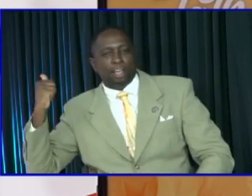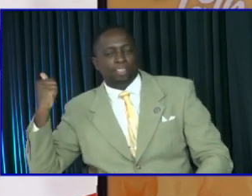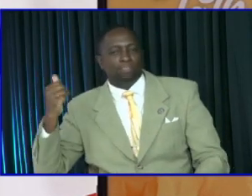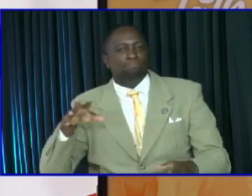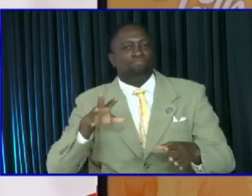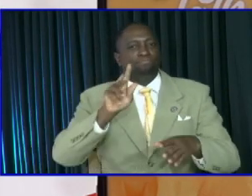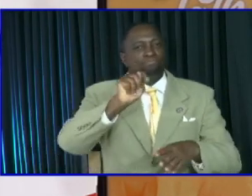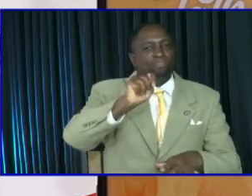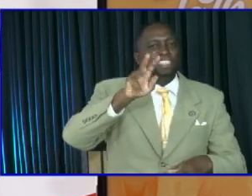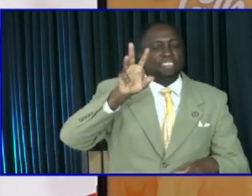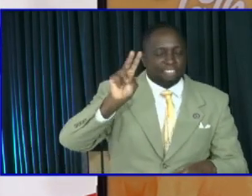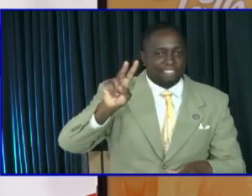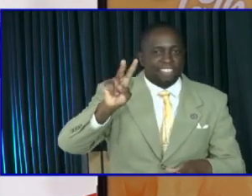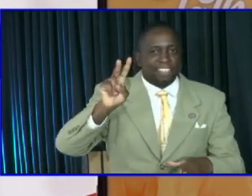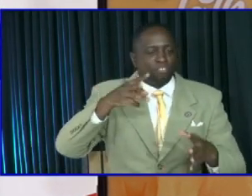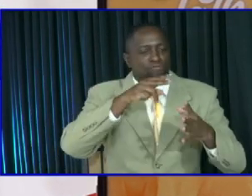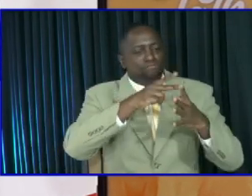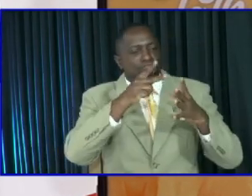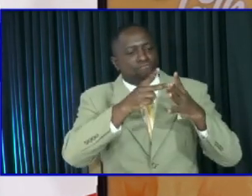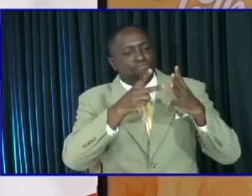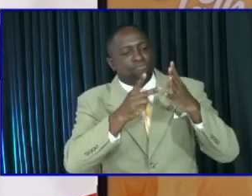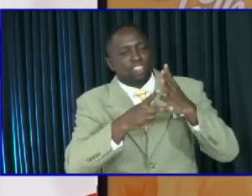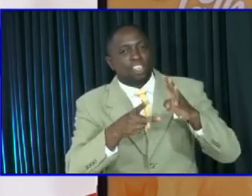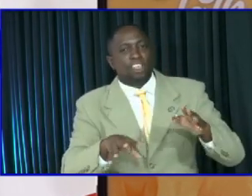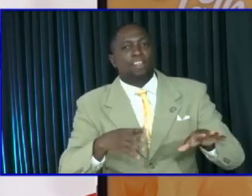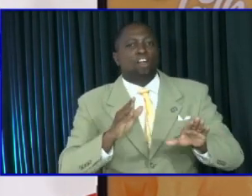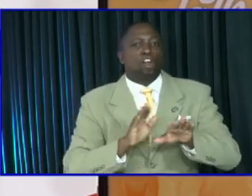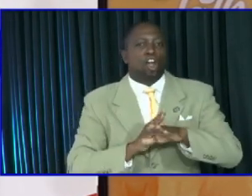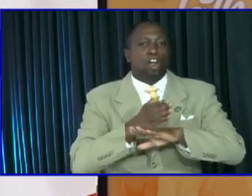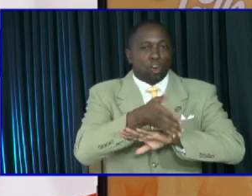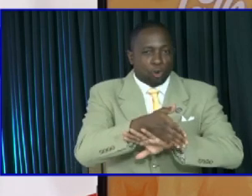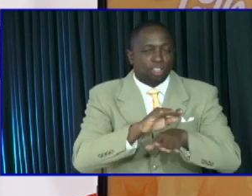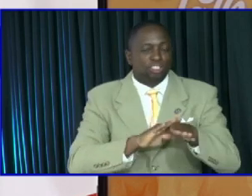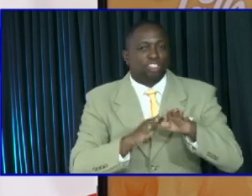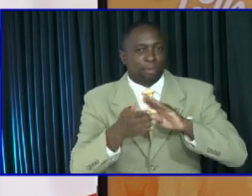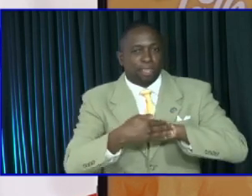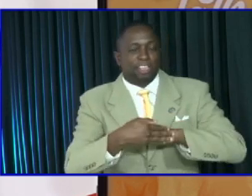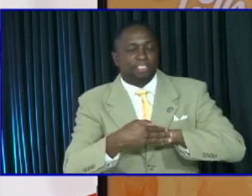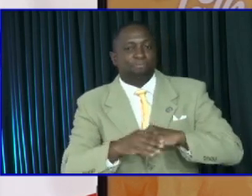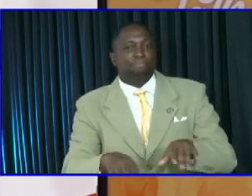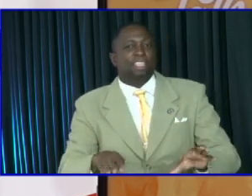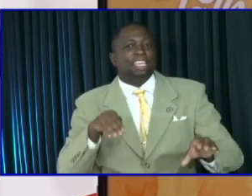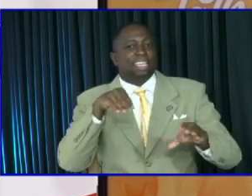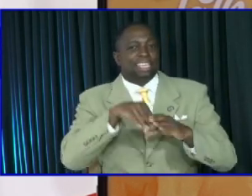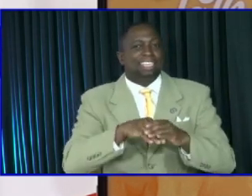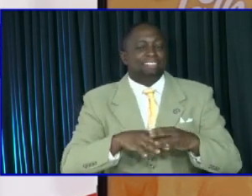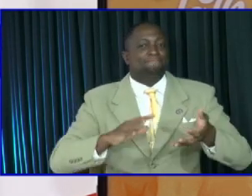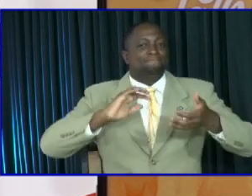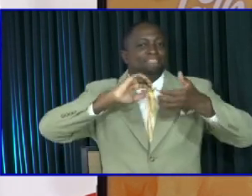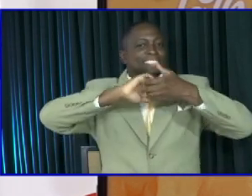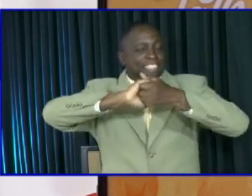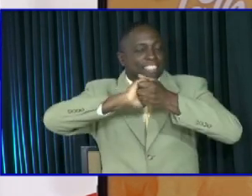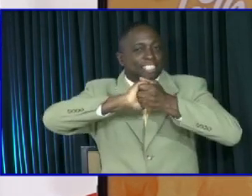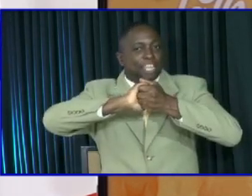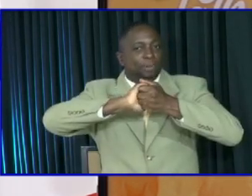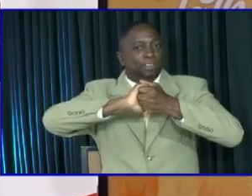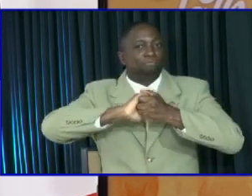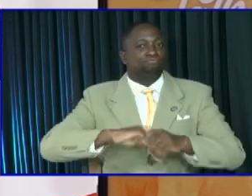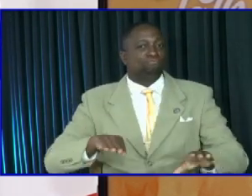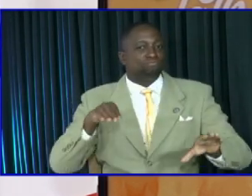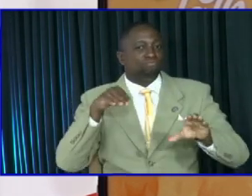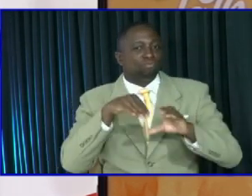the island, including CTL, NCS, Starcom, Quest in Lucy, St. Thomas Cable,